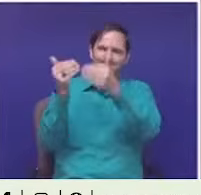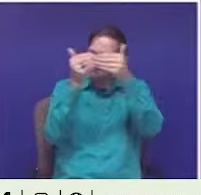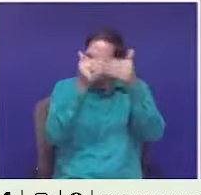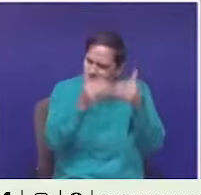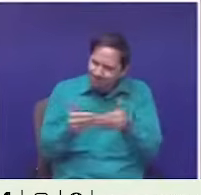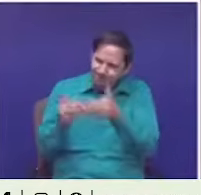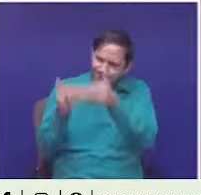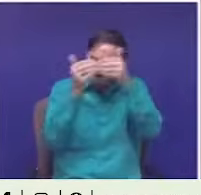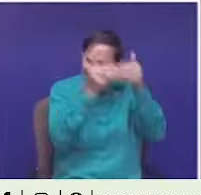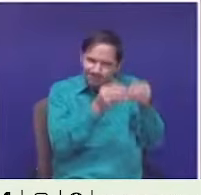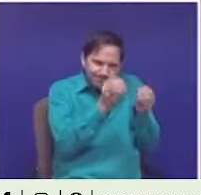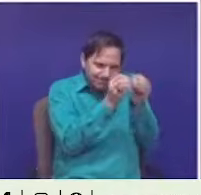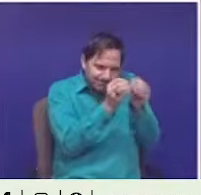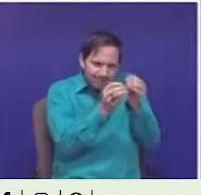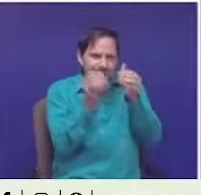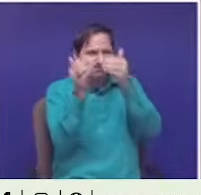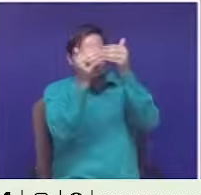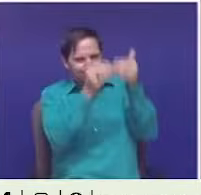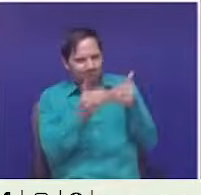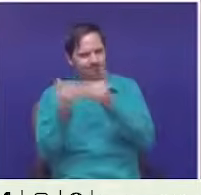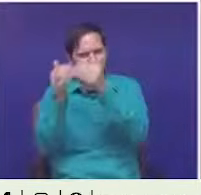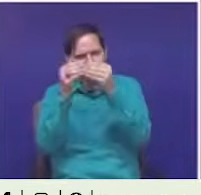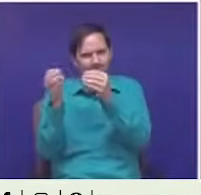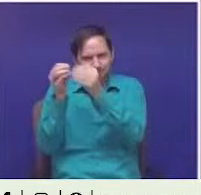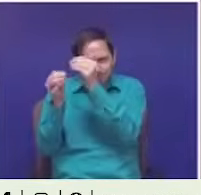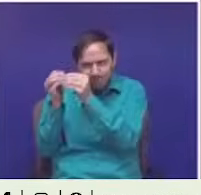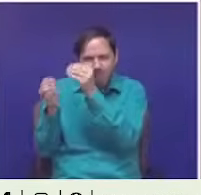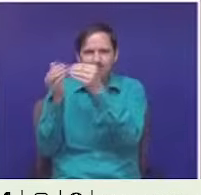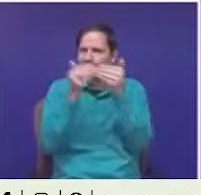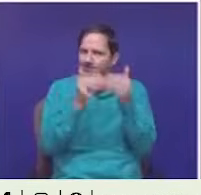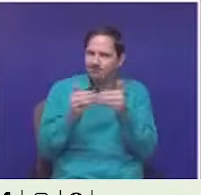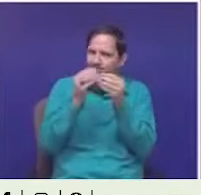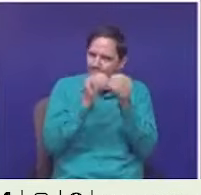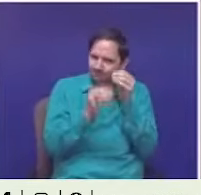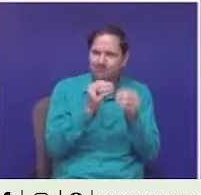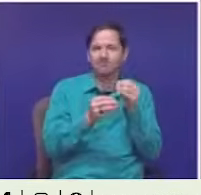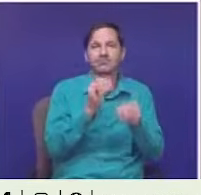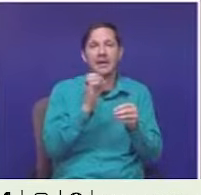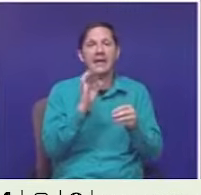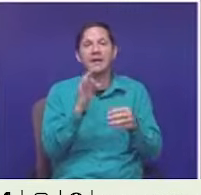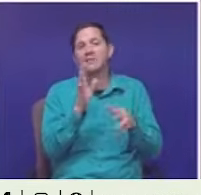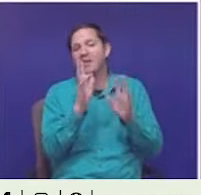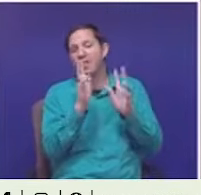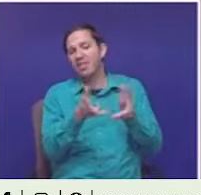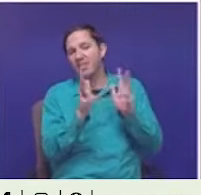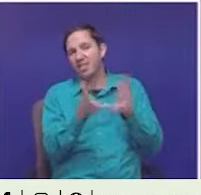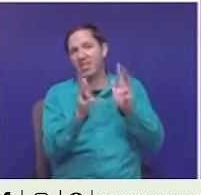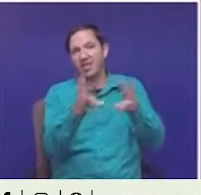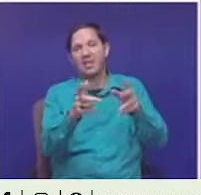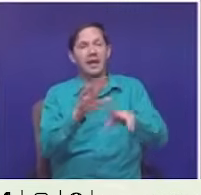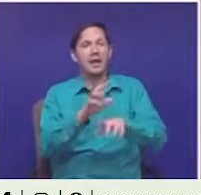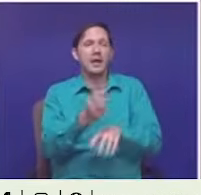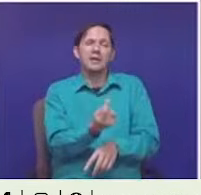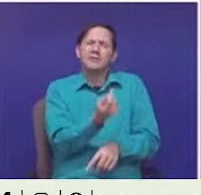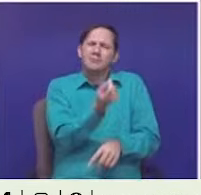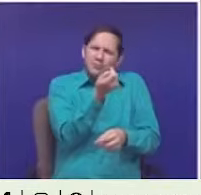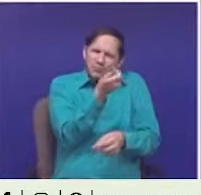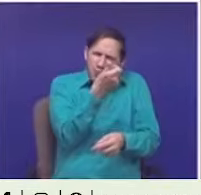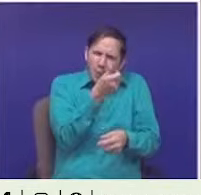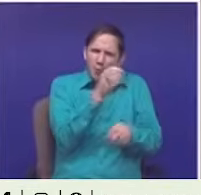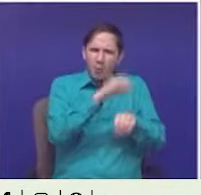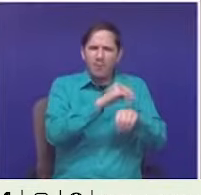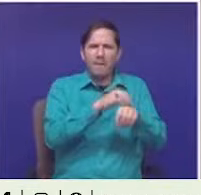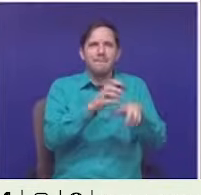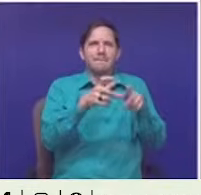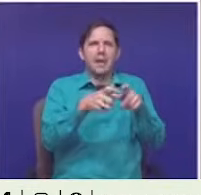it ends up being another cycle. In addition to that, the National Department of Education had launched what we